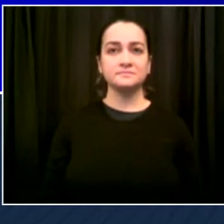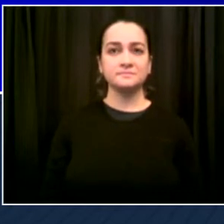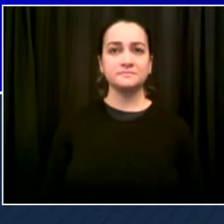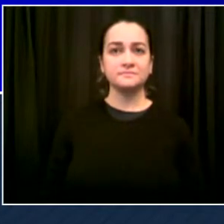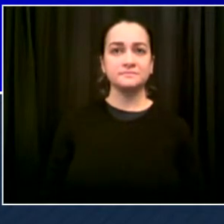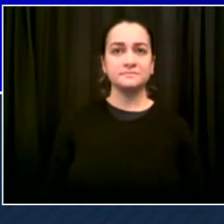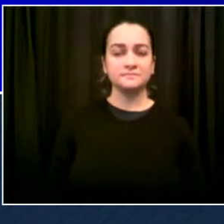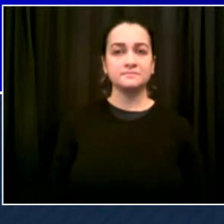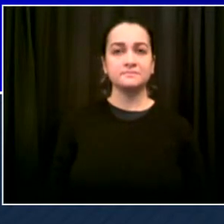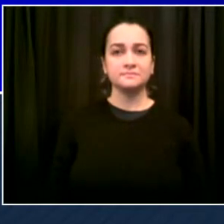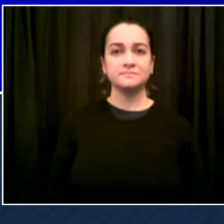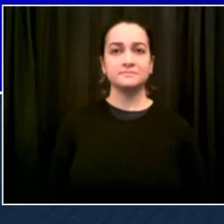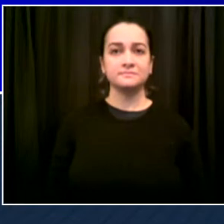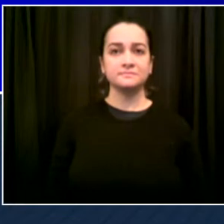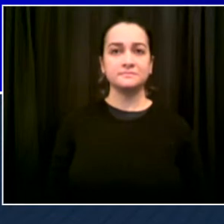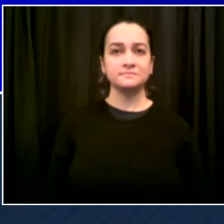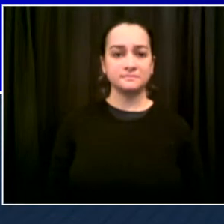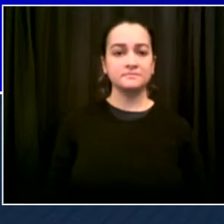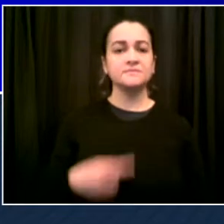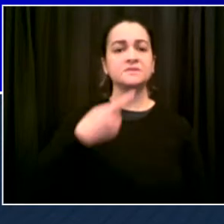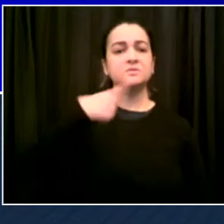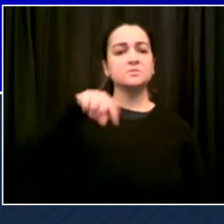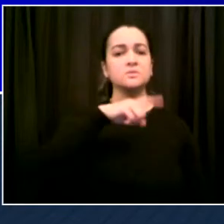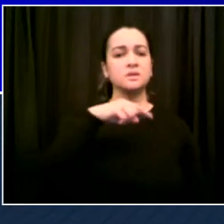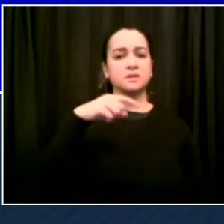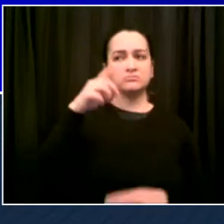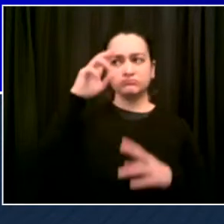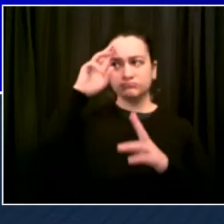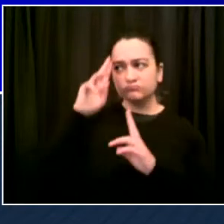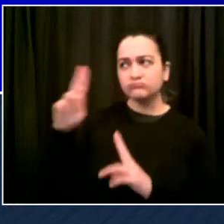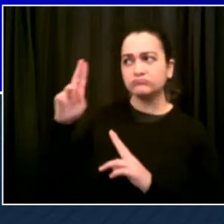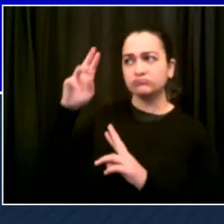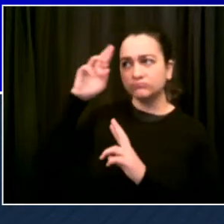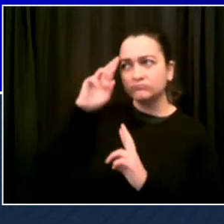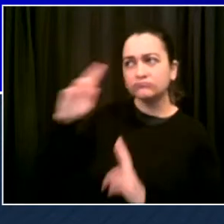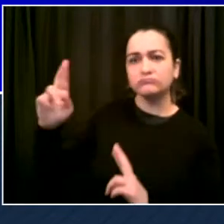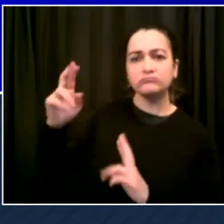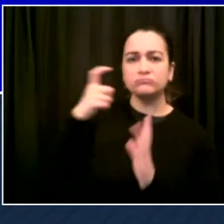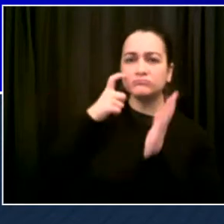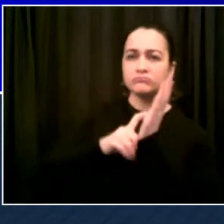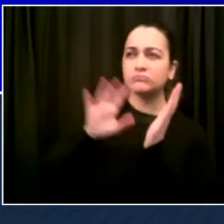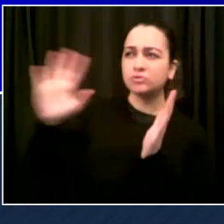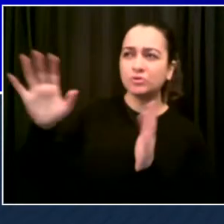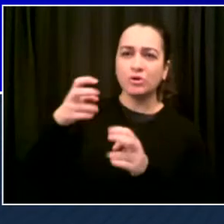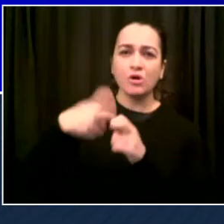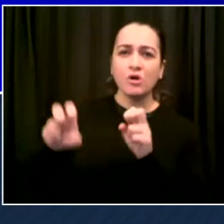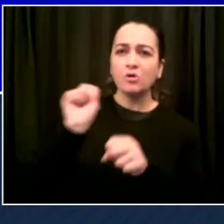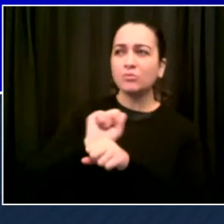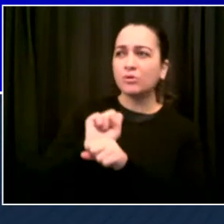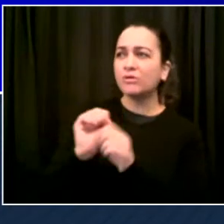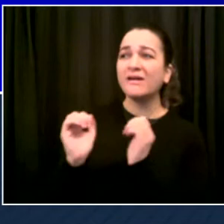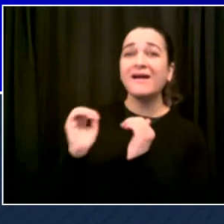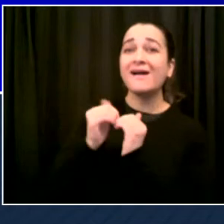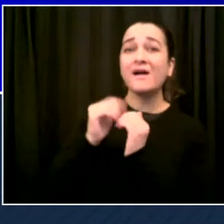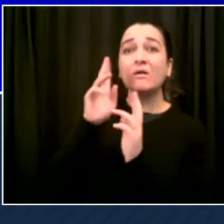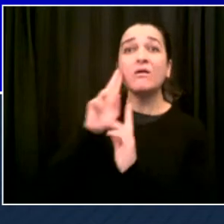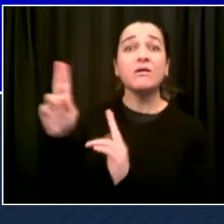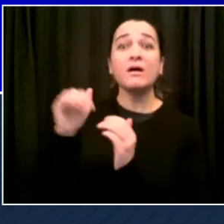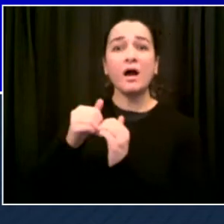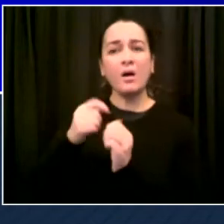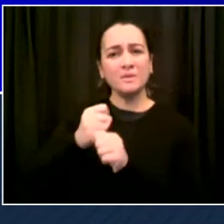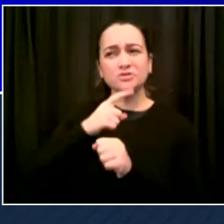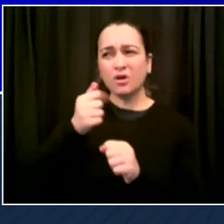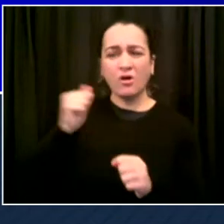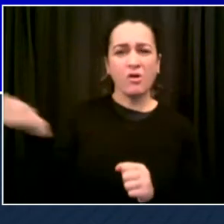solutions. Looking back on history is a chance to think about what we can learn and do better. So this is a powerful time